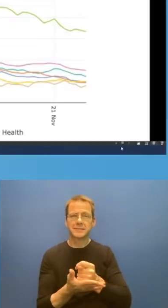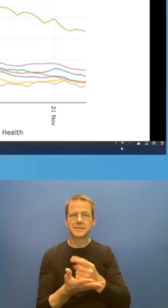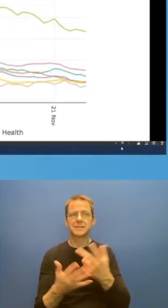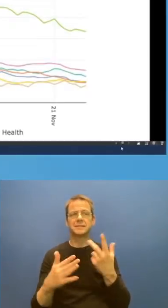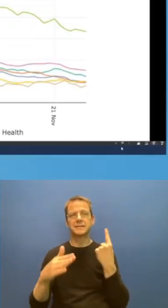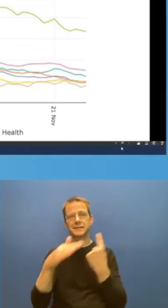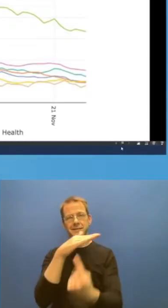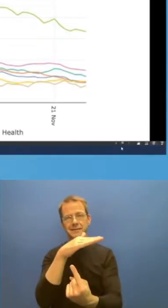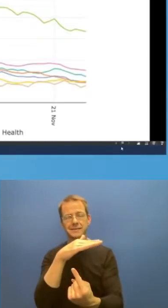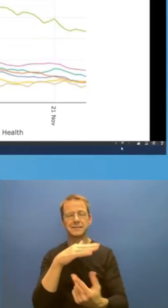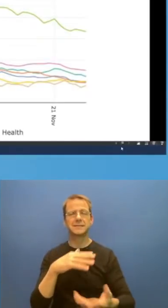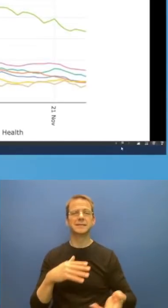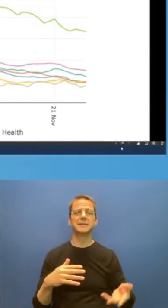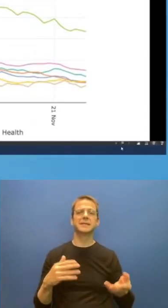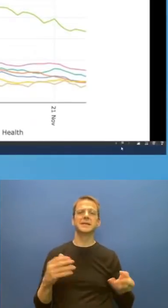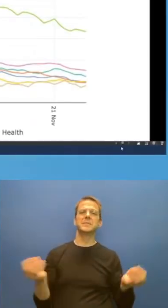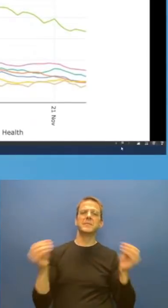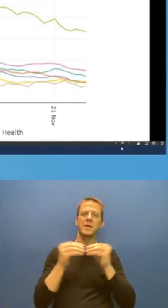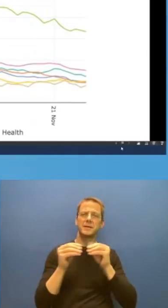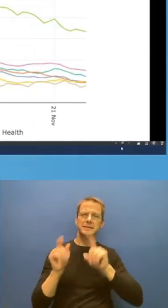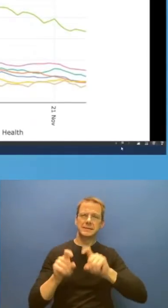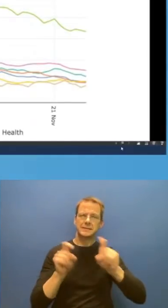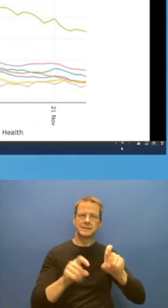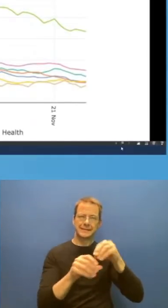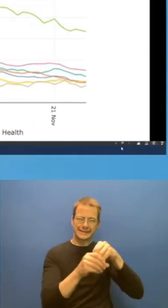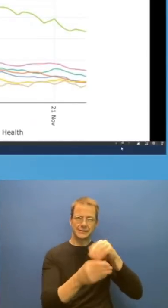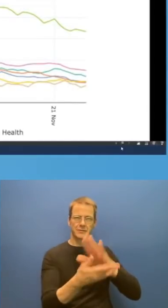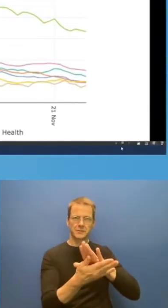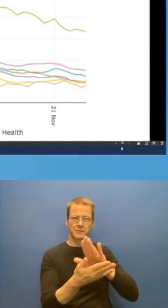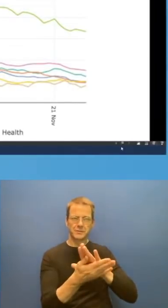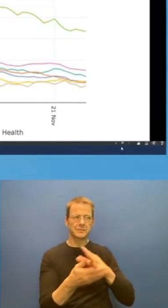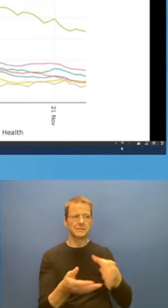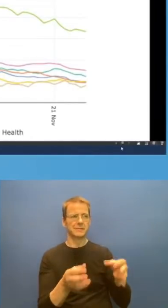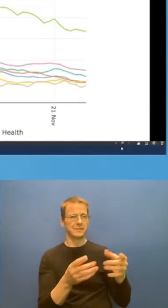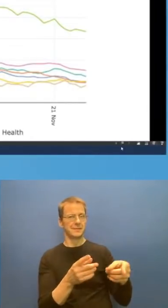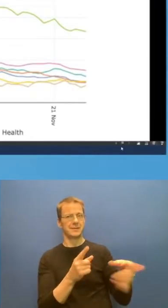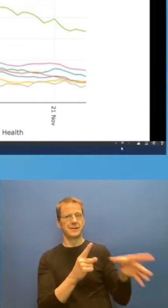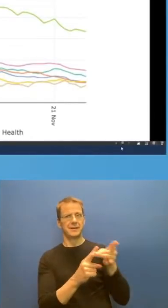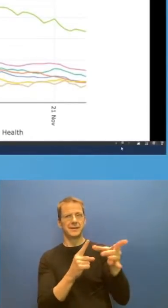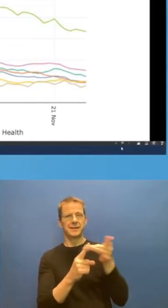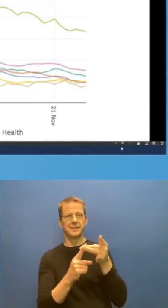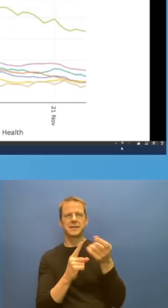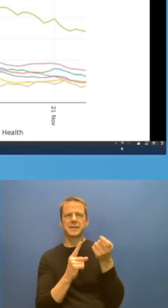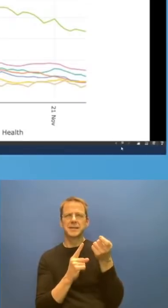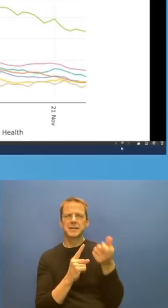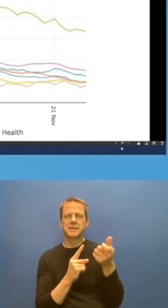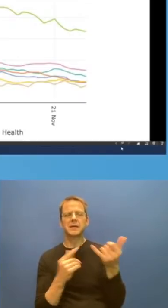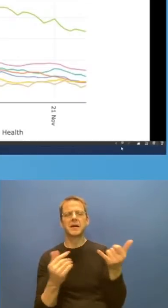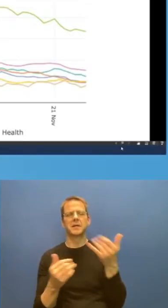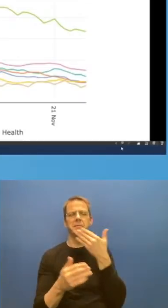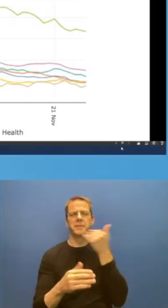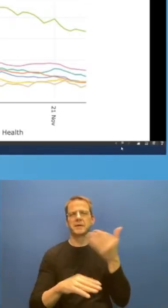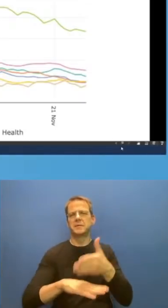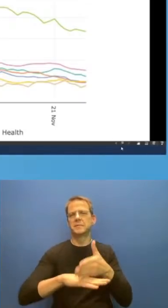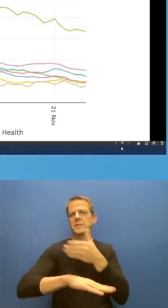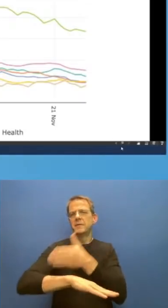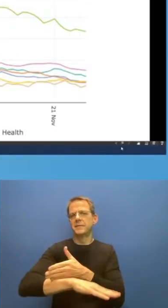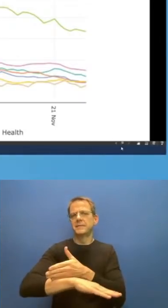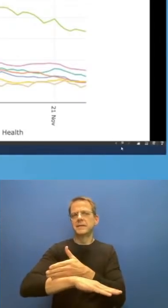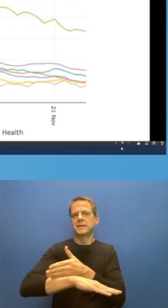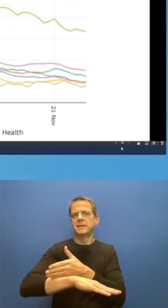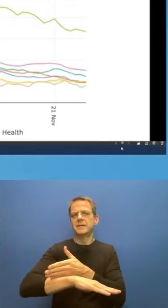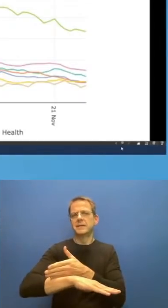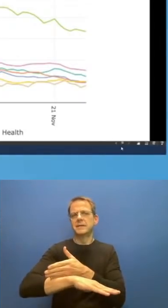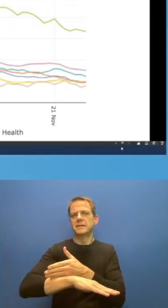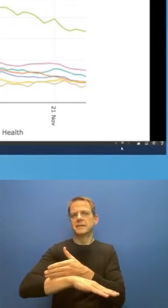better. And finally, we could just get as many vaccines in as many arms as possible as soon as possible. So I'm hoping